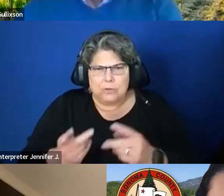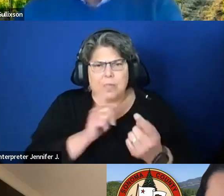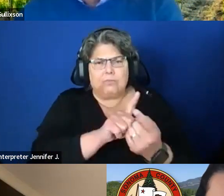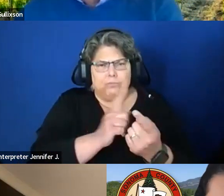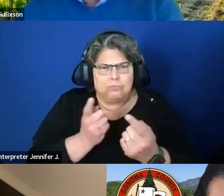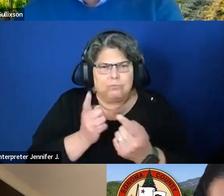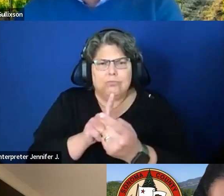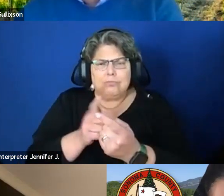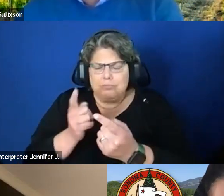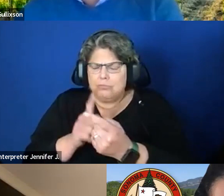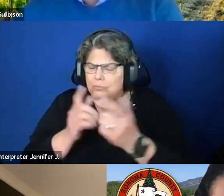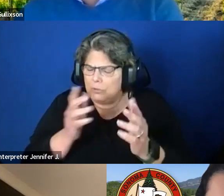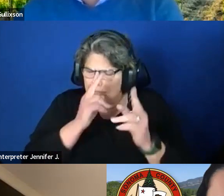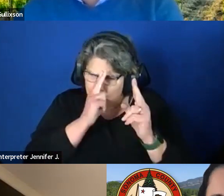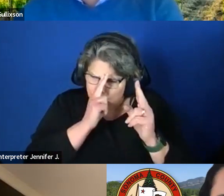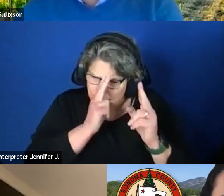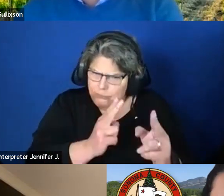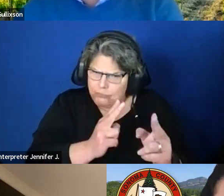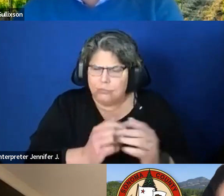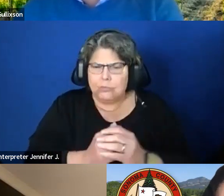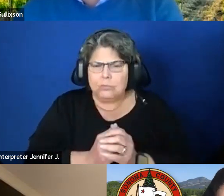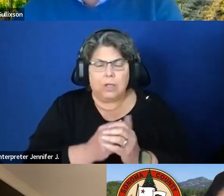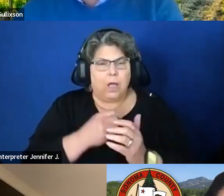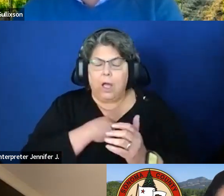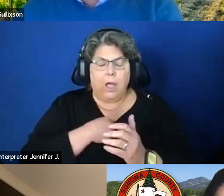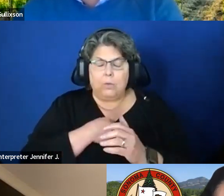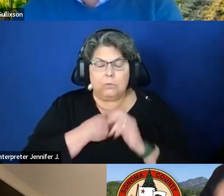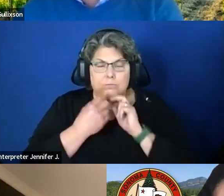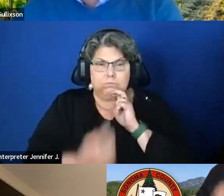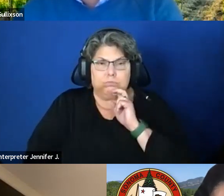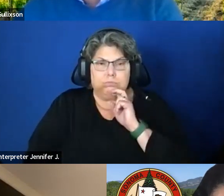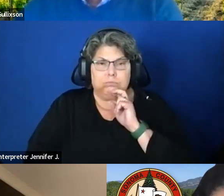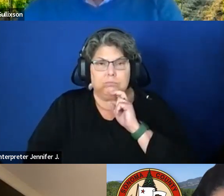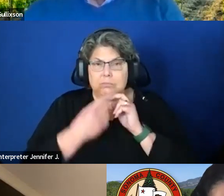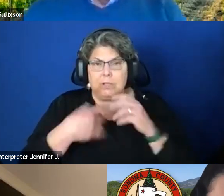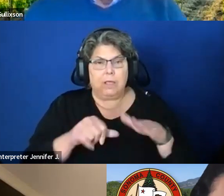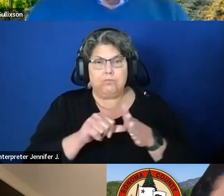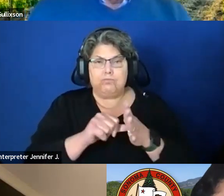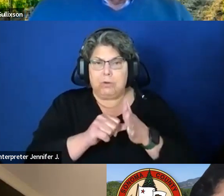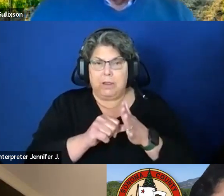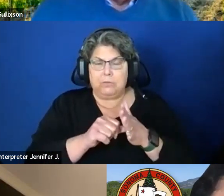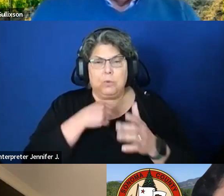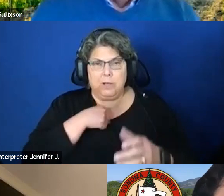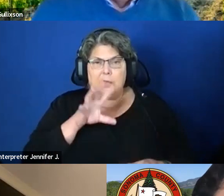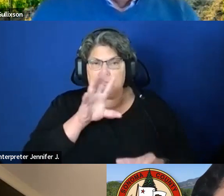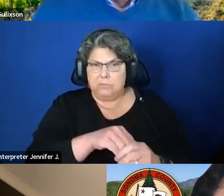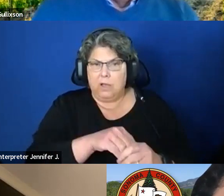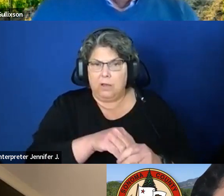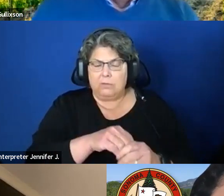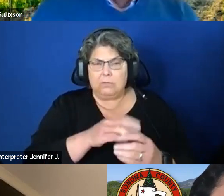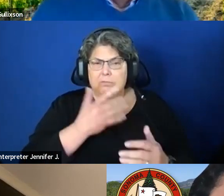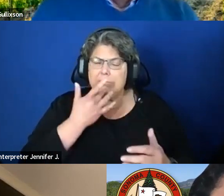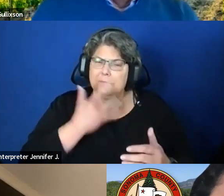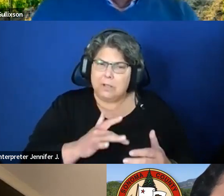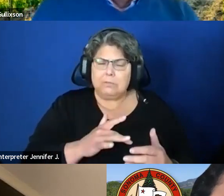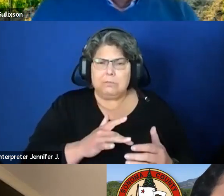the utmost dignity, that I was floored when I came and I was became a part of, the privilege to become